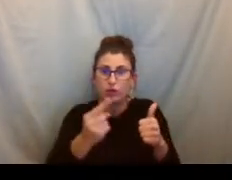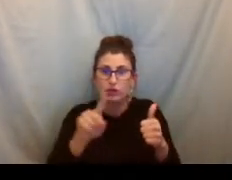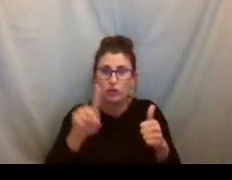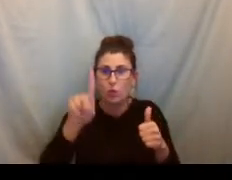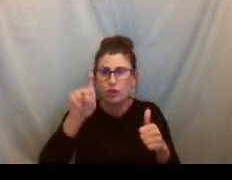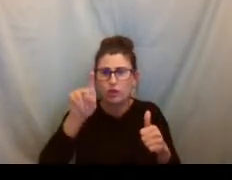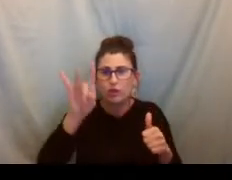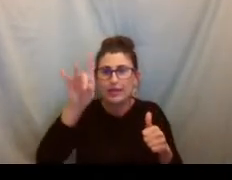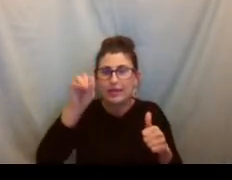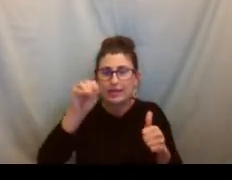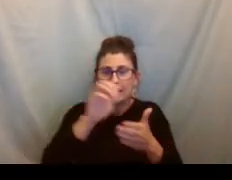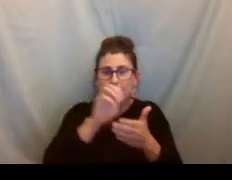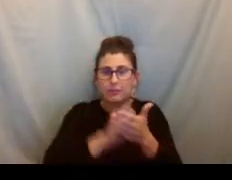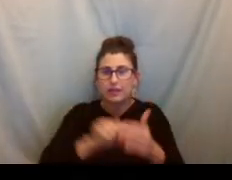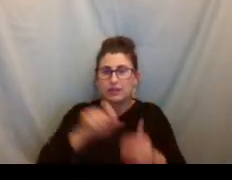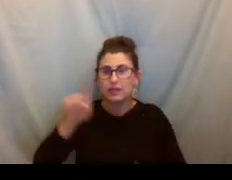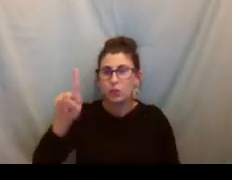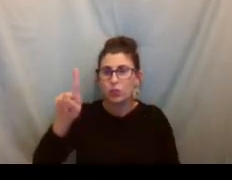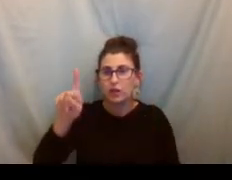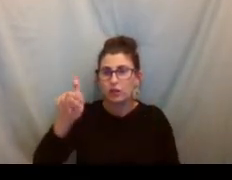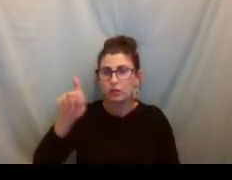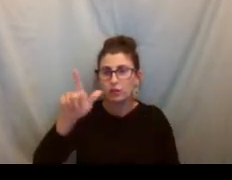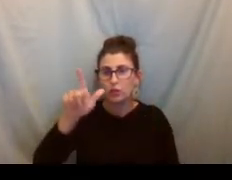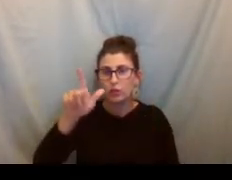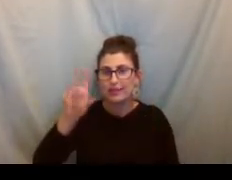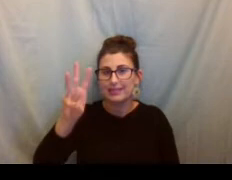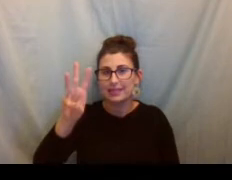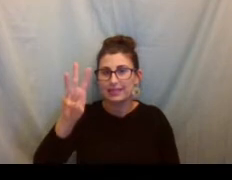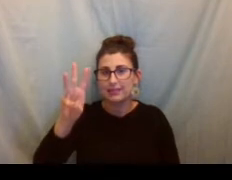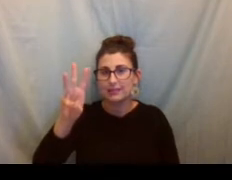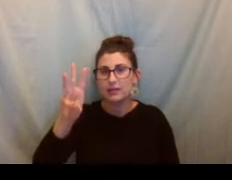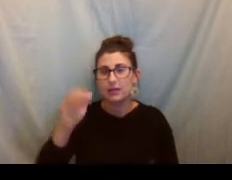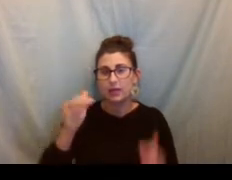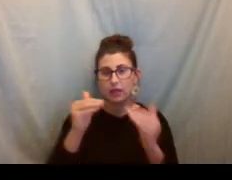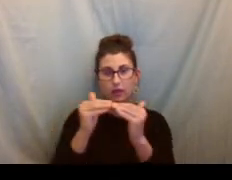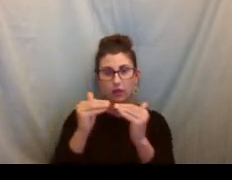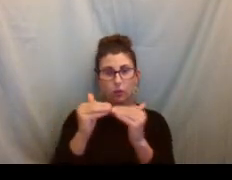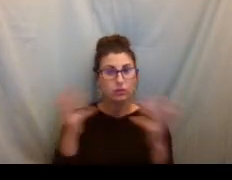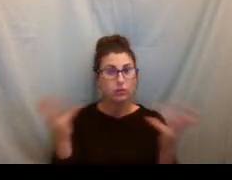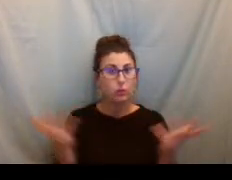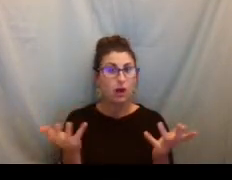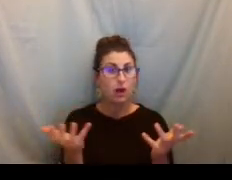so 180 minus 126.